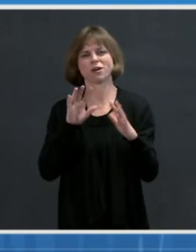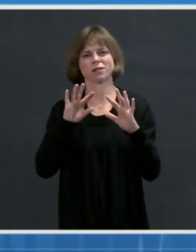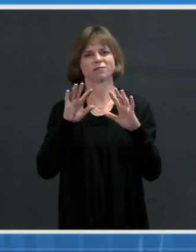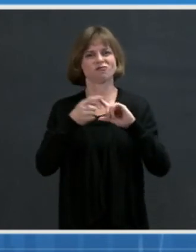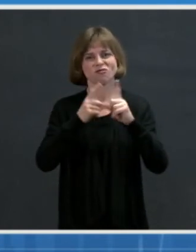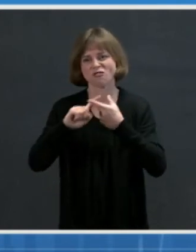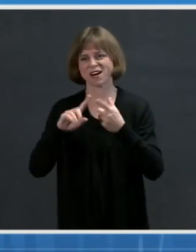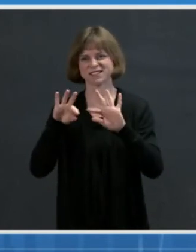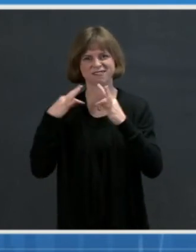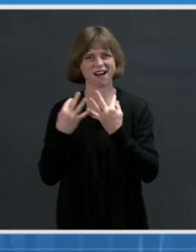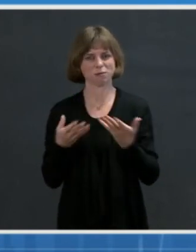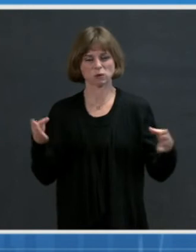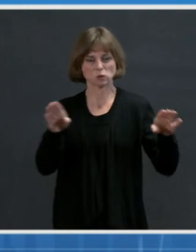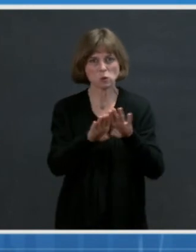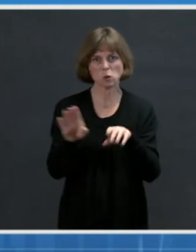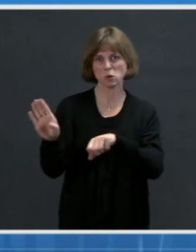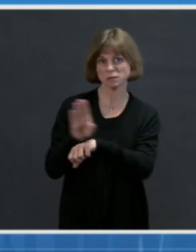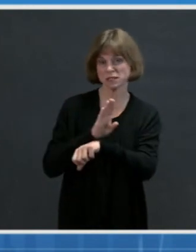too long.